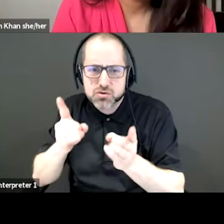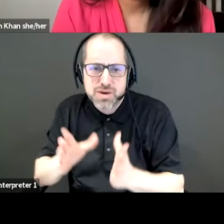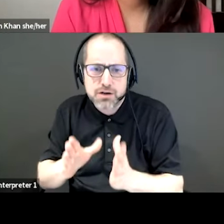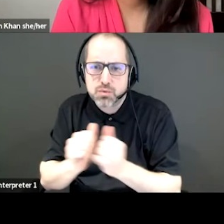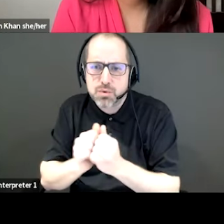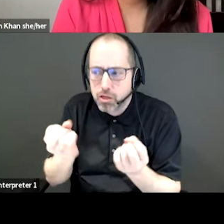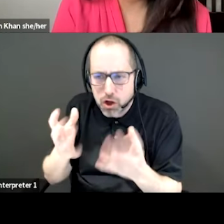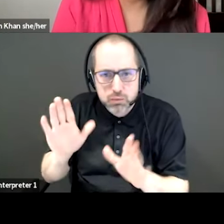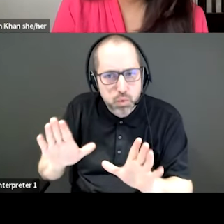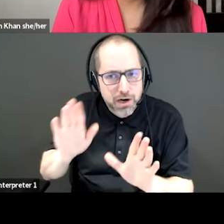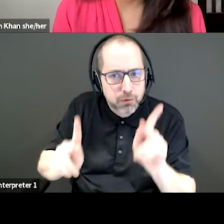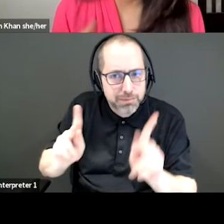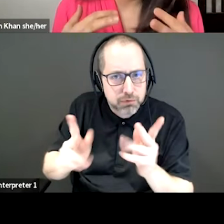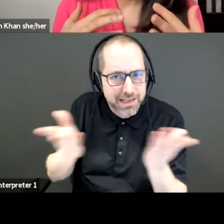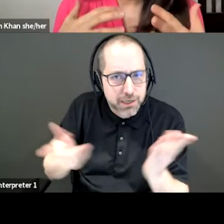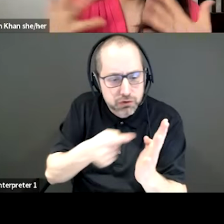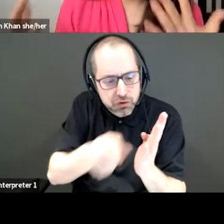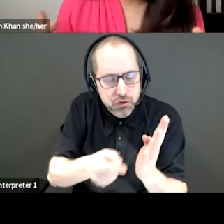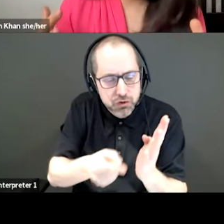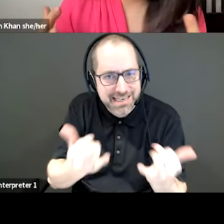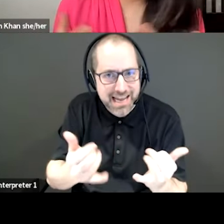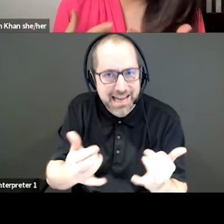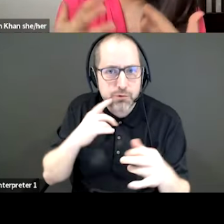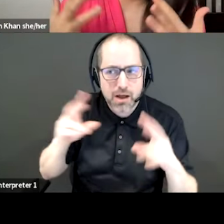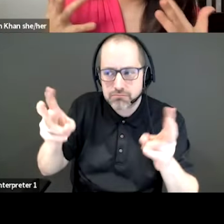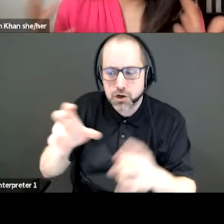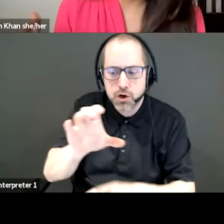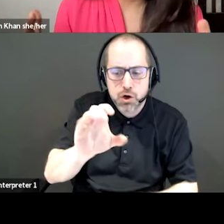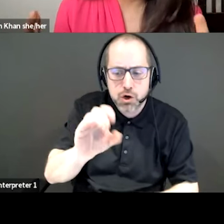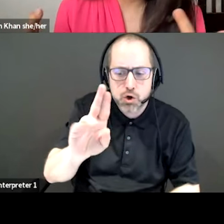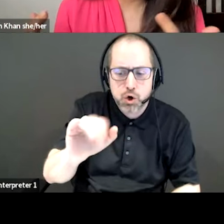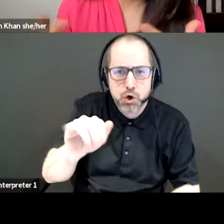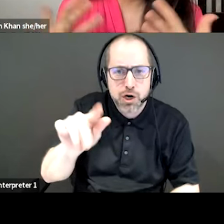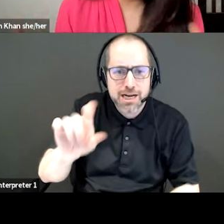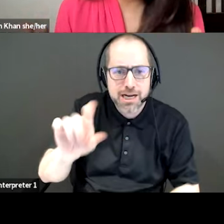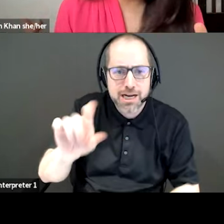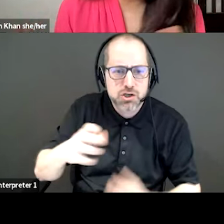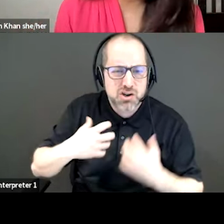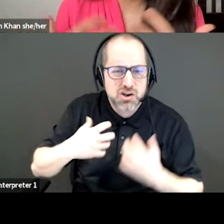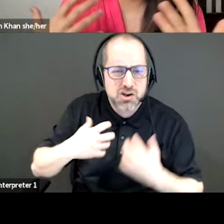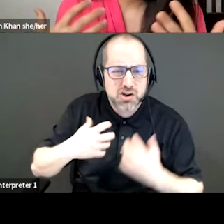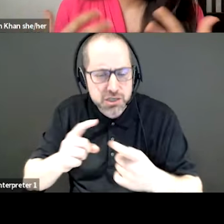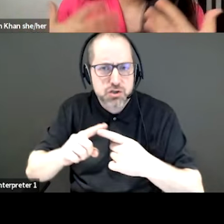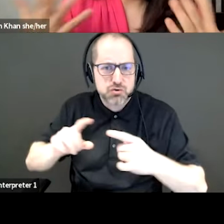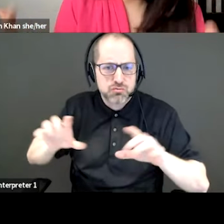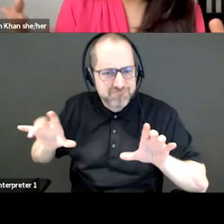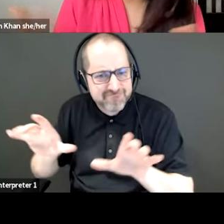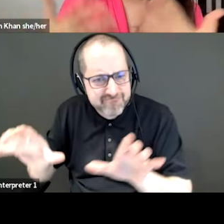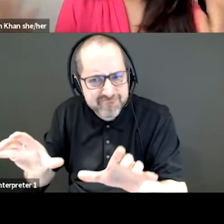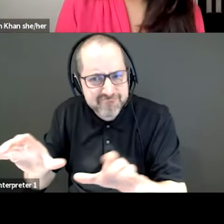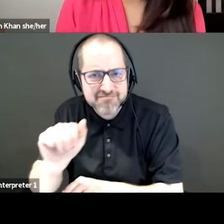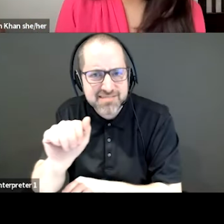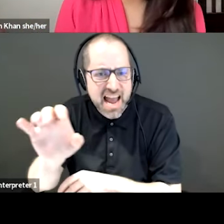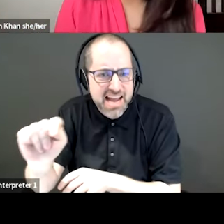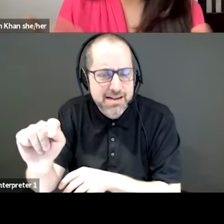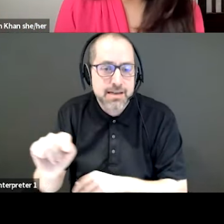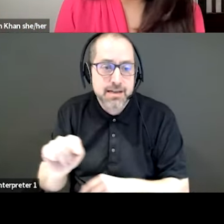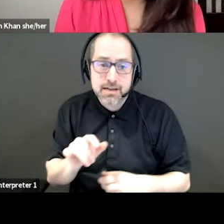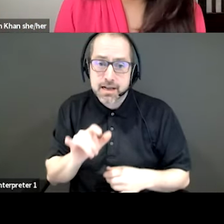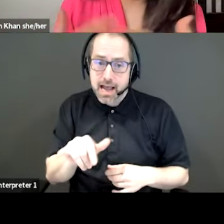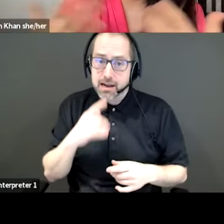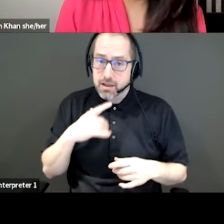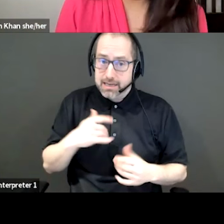Act. And so we're going to be talking about how we kind of came together with this collaborative project and how we want to work with